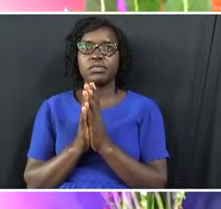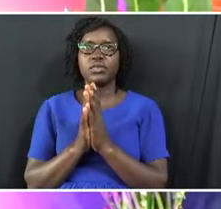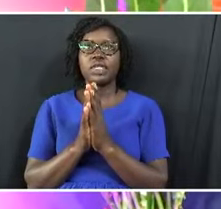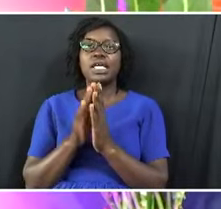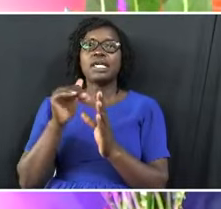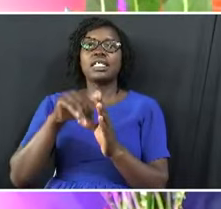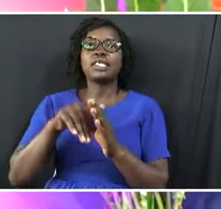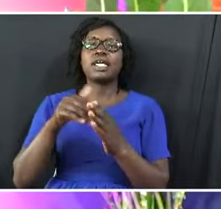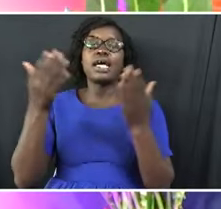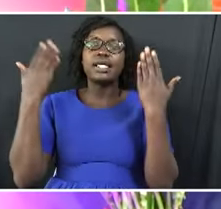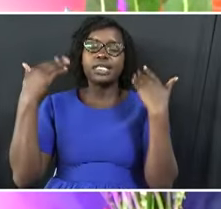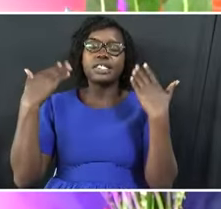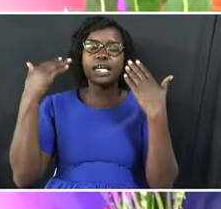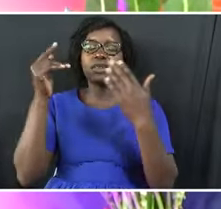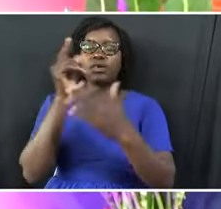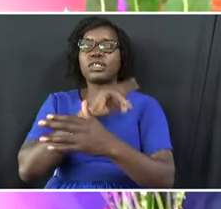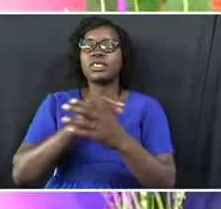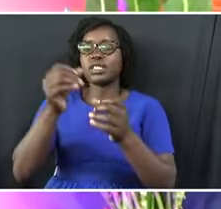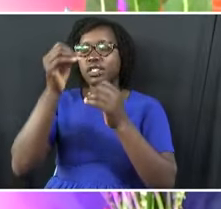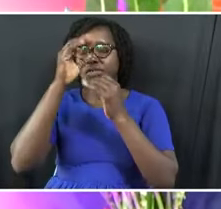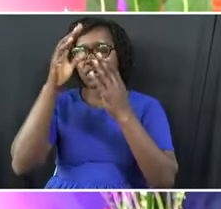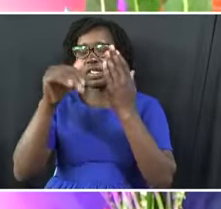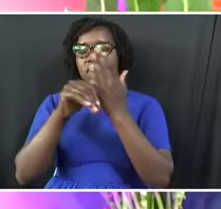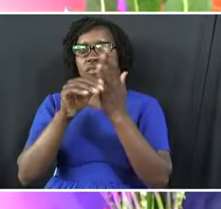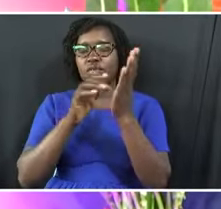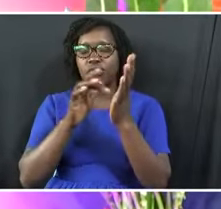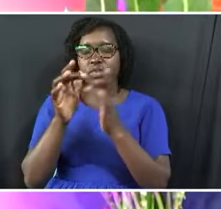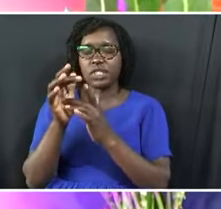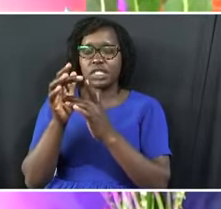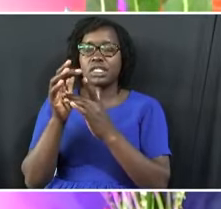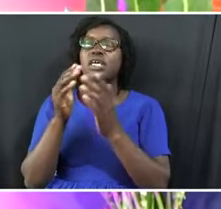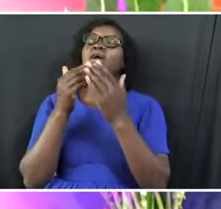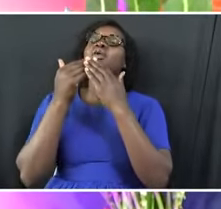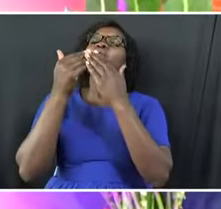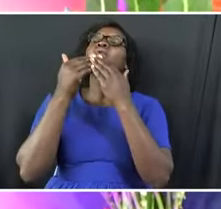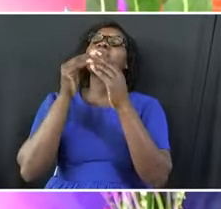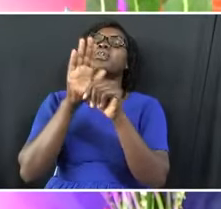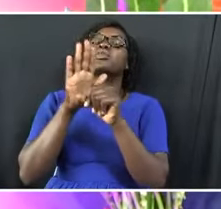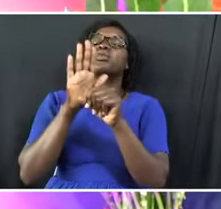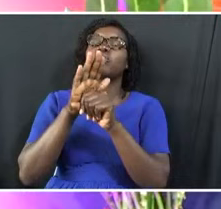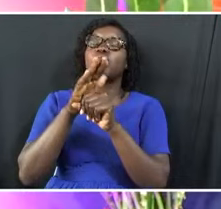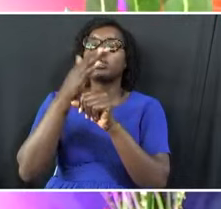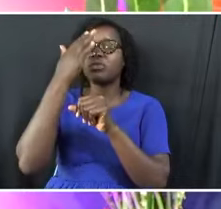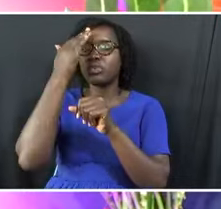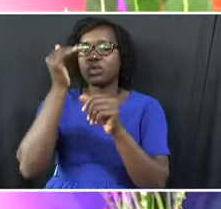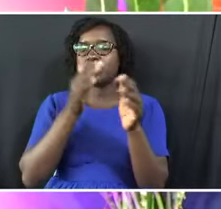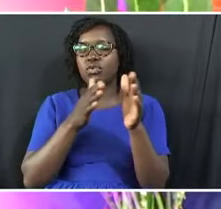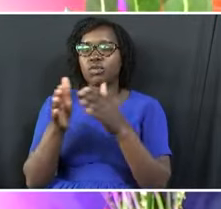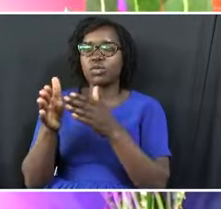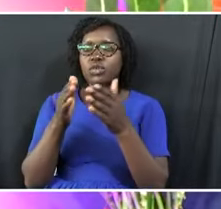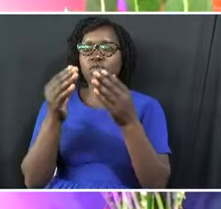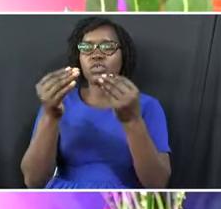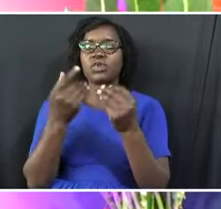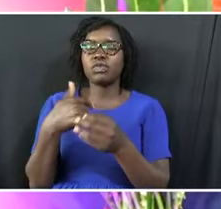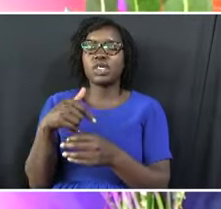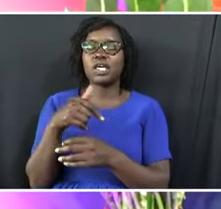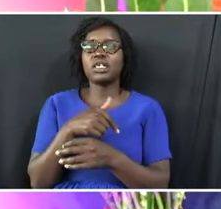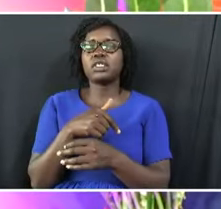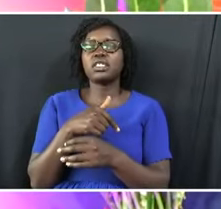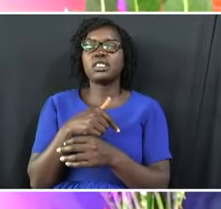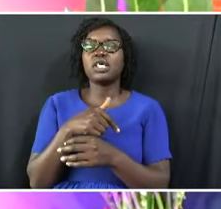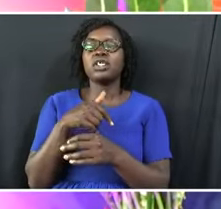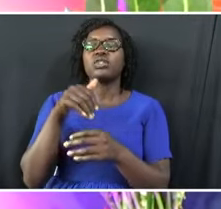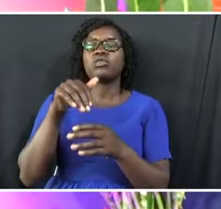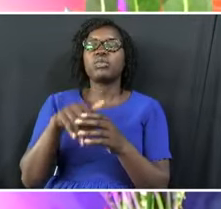Eternal gracious Father, in the name of Jesus, we thank you so much because of the opportunity you have given us to be in